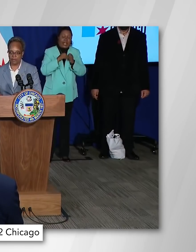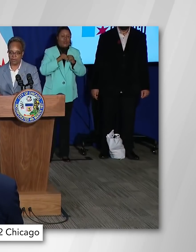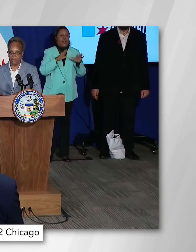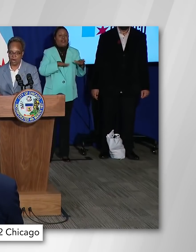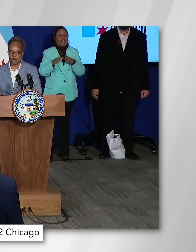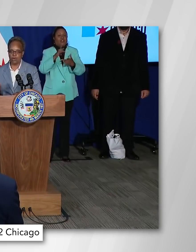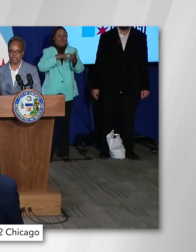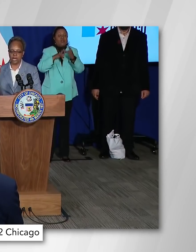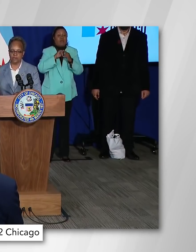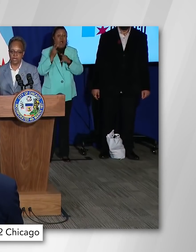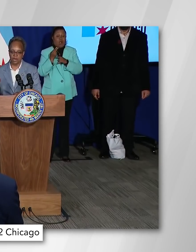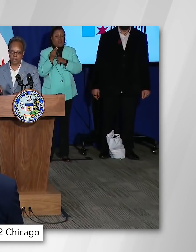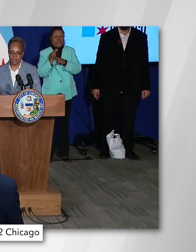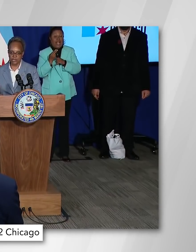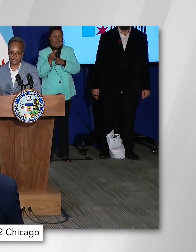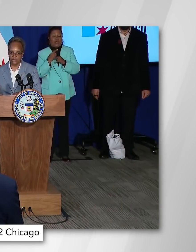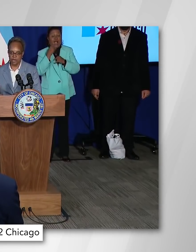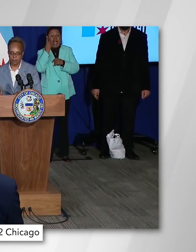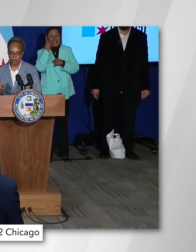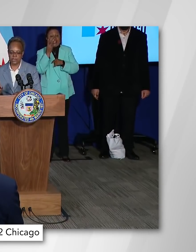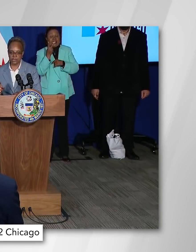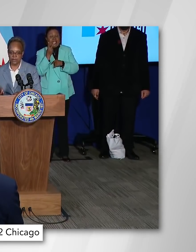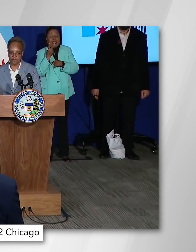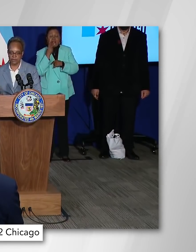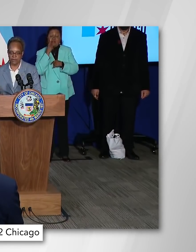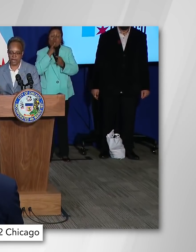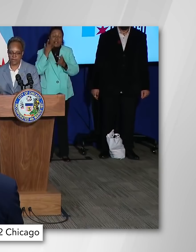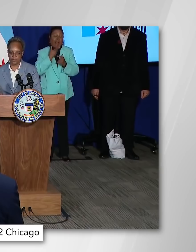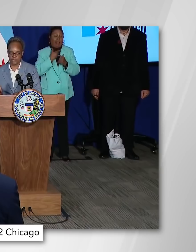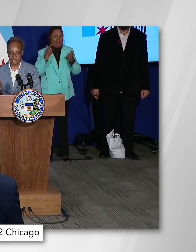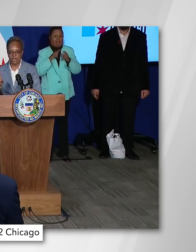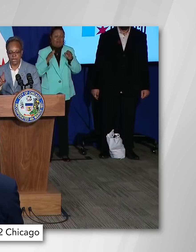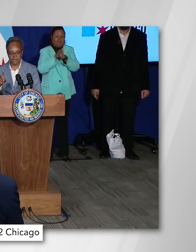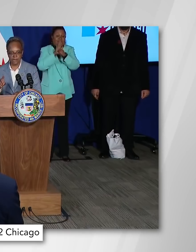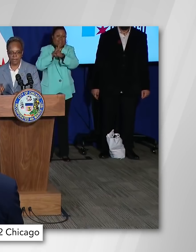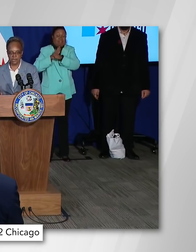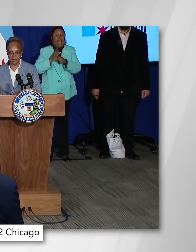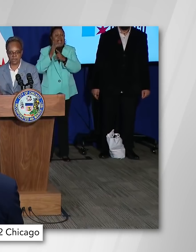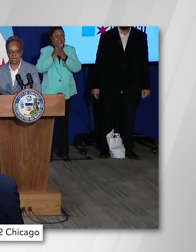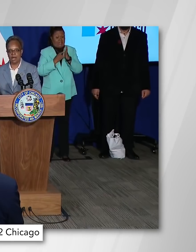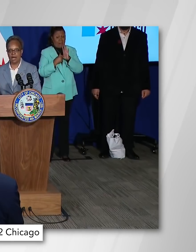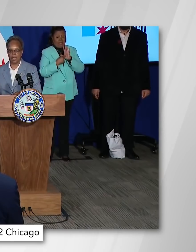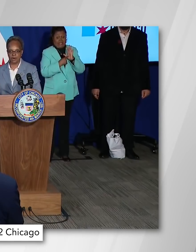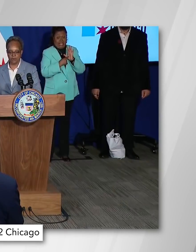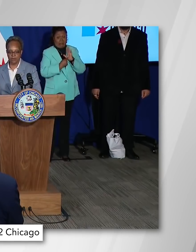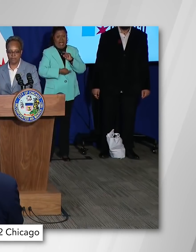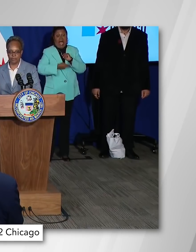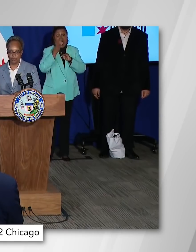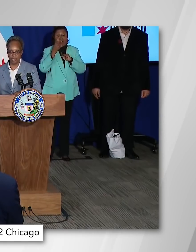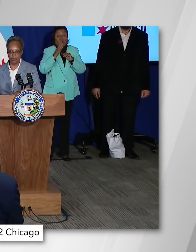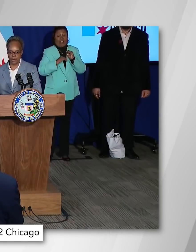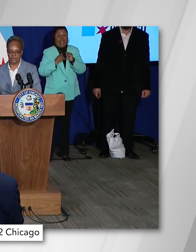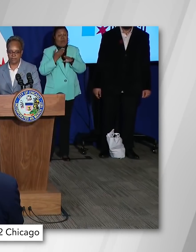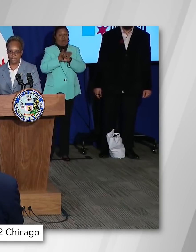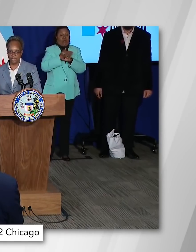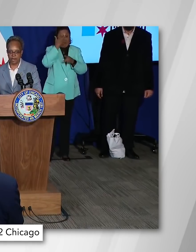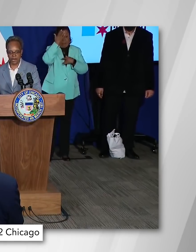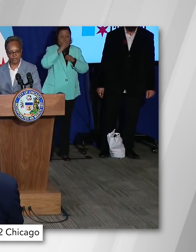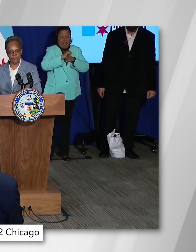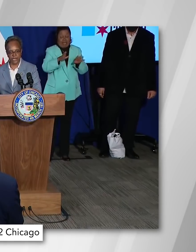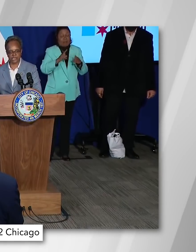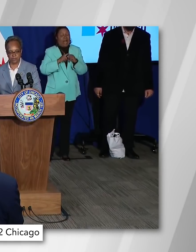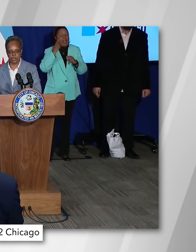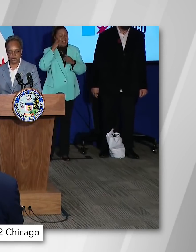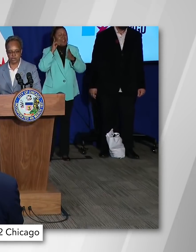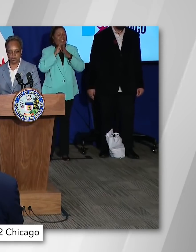leisure travel, our hotels are seeing unprecedented levels of occupancy, in some instances higher than pre-pandemic.